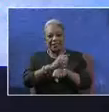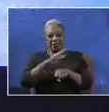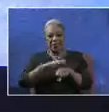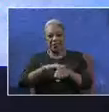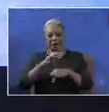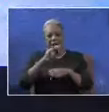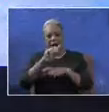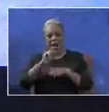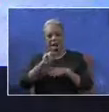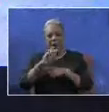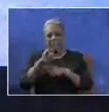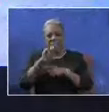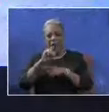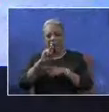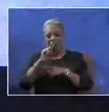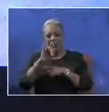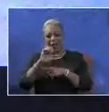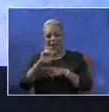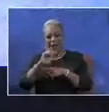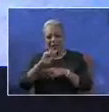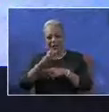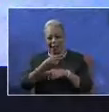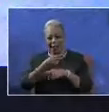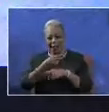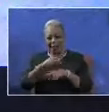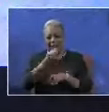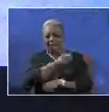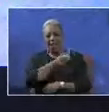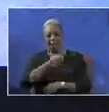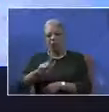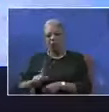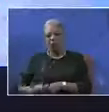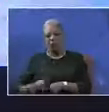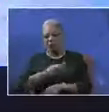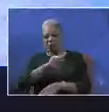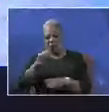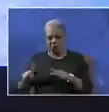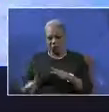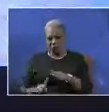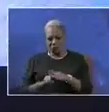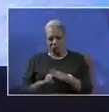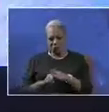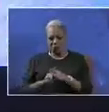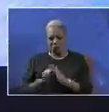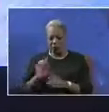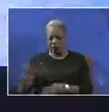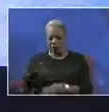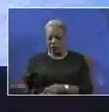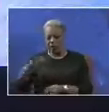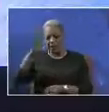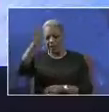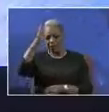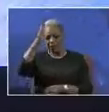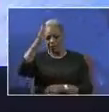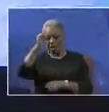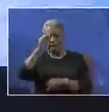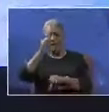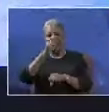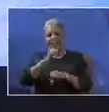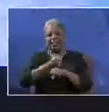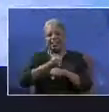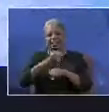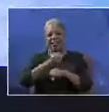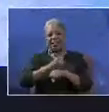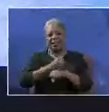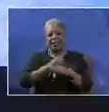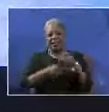Moriah, where the Lord appeared to David, his father. The temple was built on